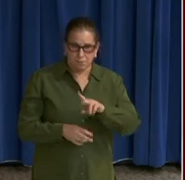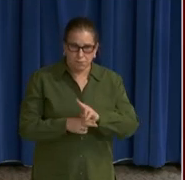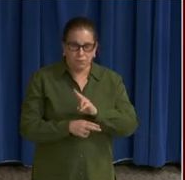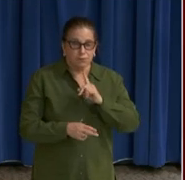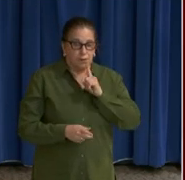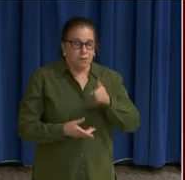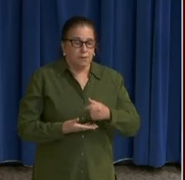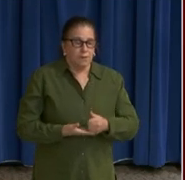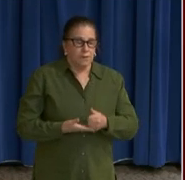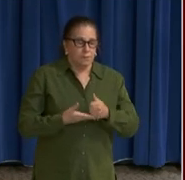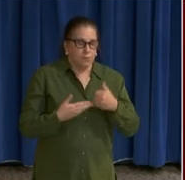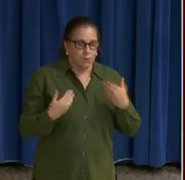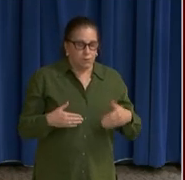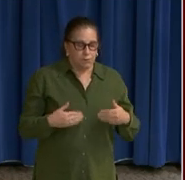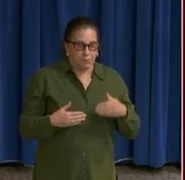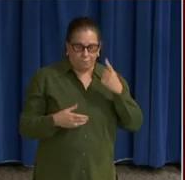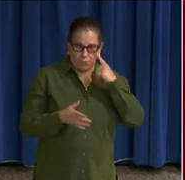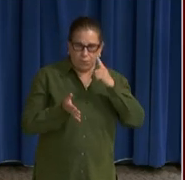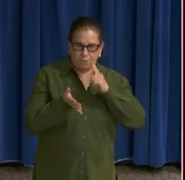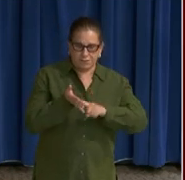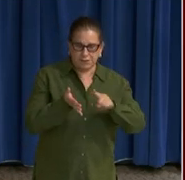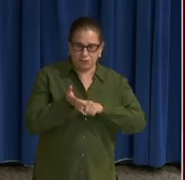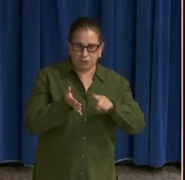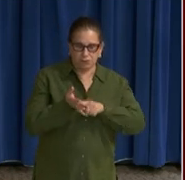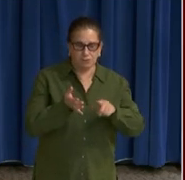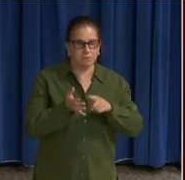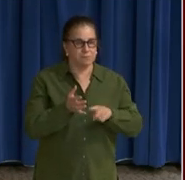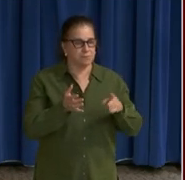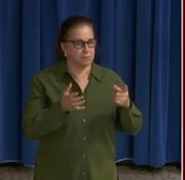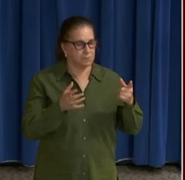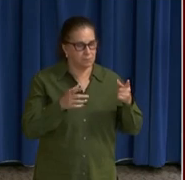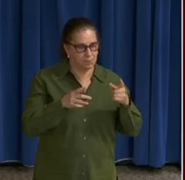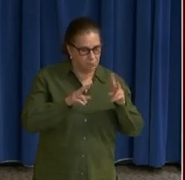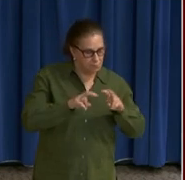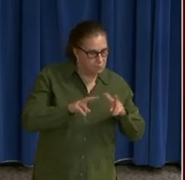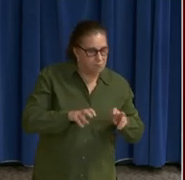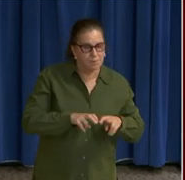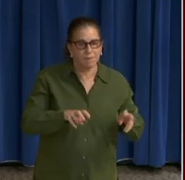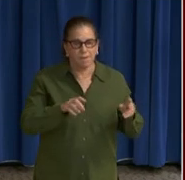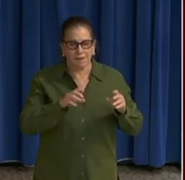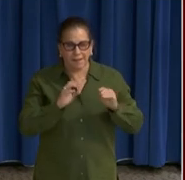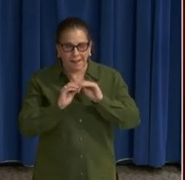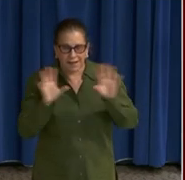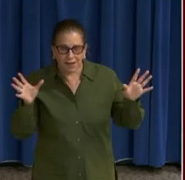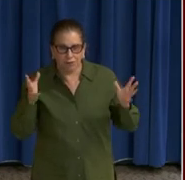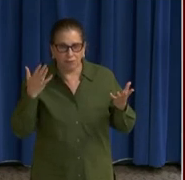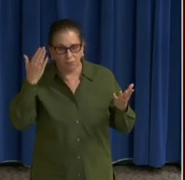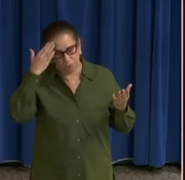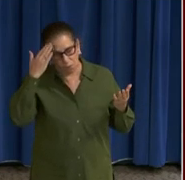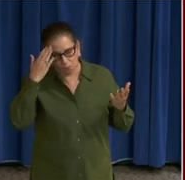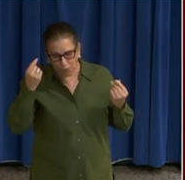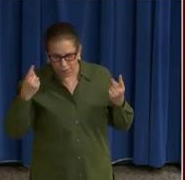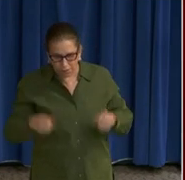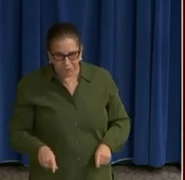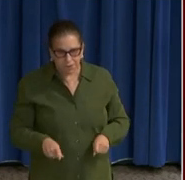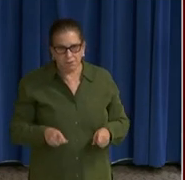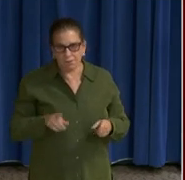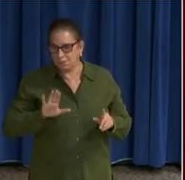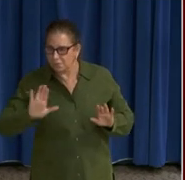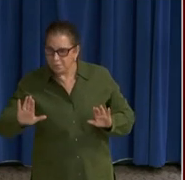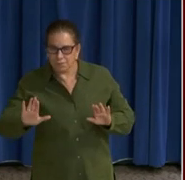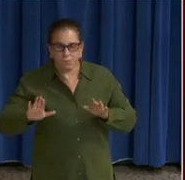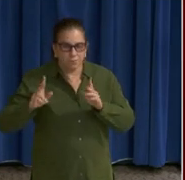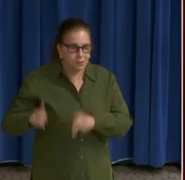tool for transparency and holding officers accountable to the public. I want to